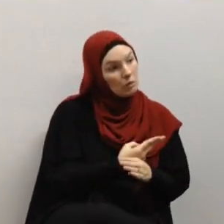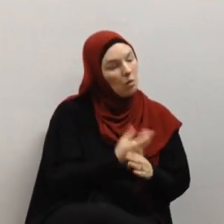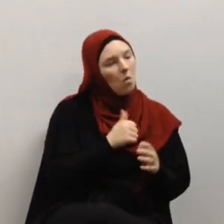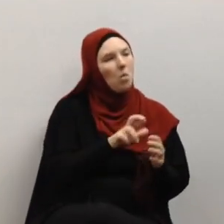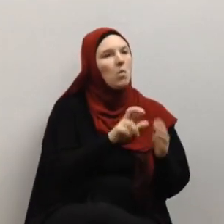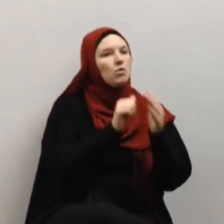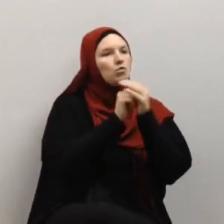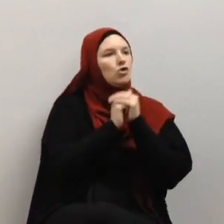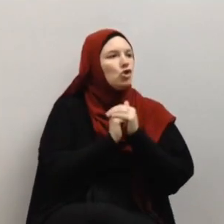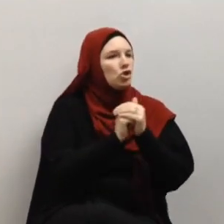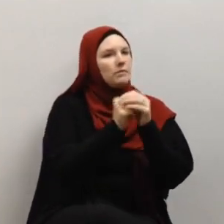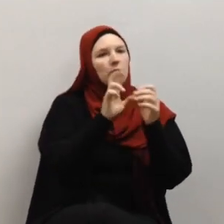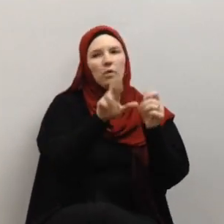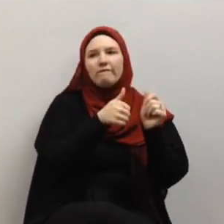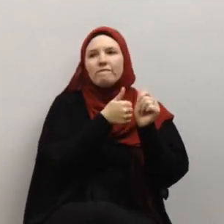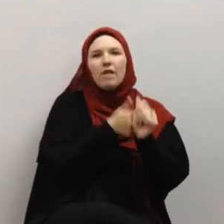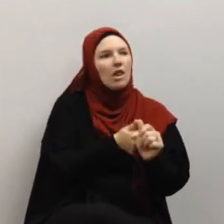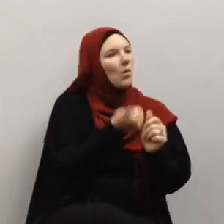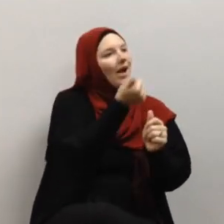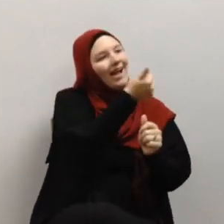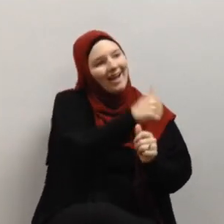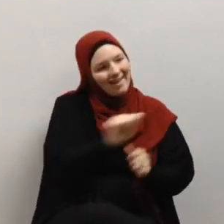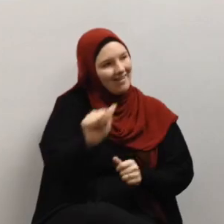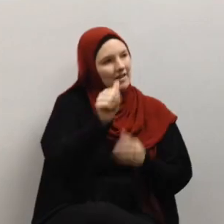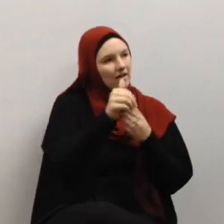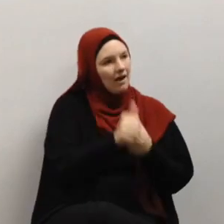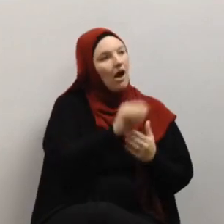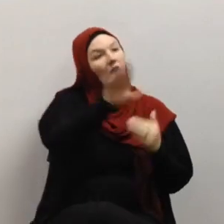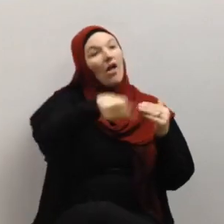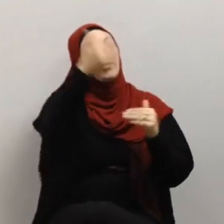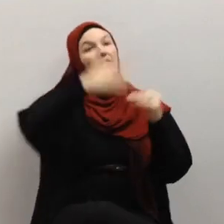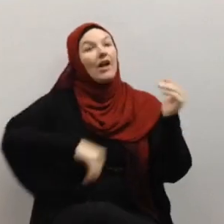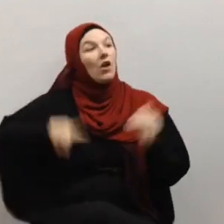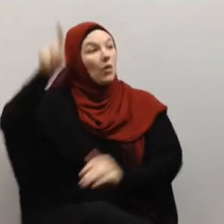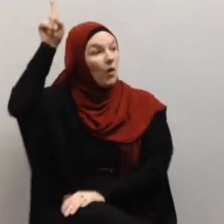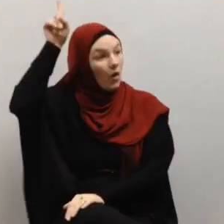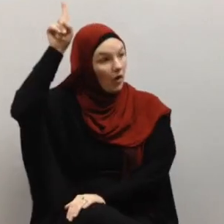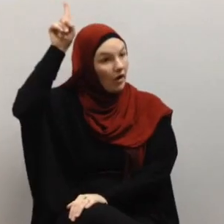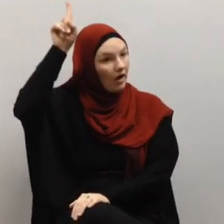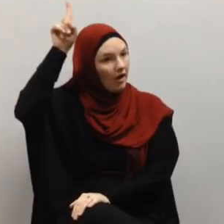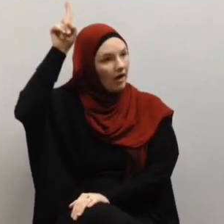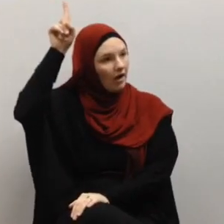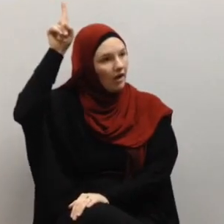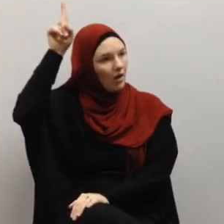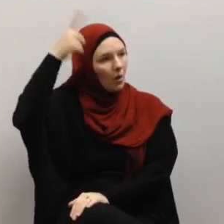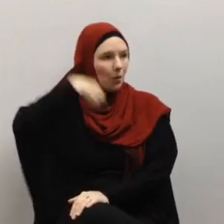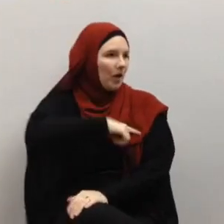any guidance other than Allah, we have no authority to do that.